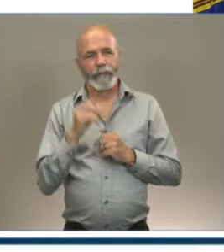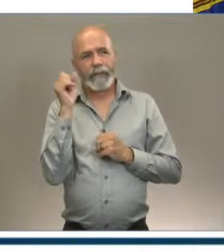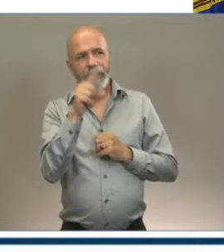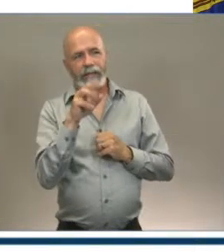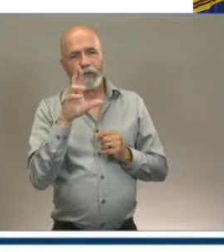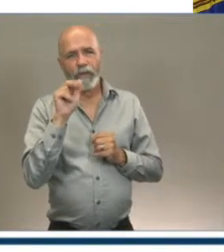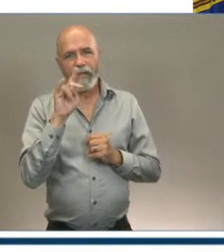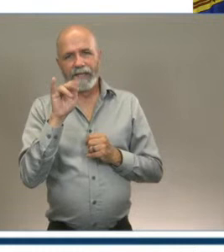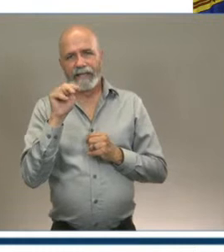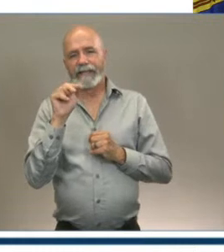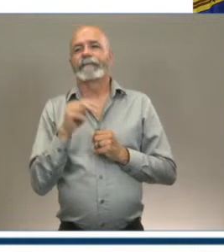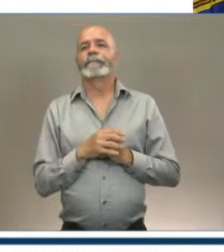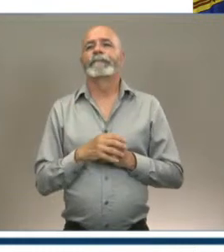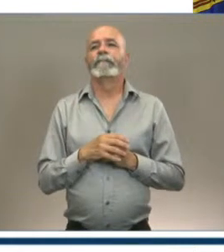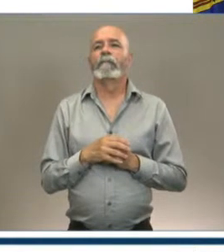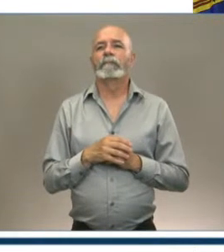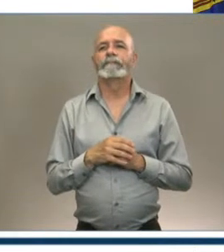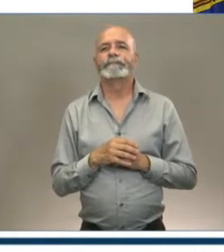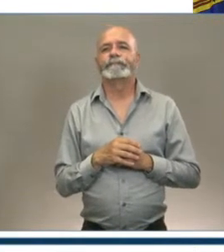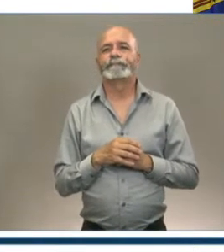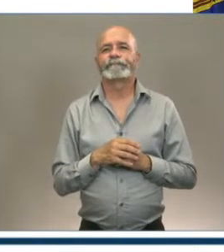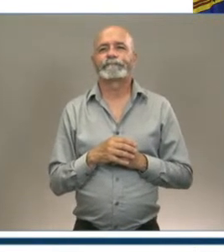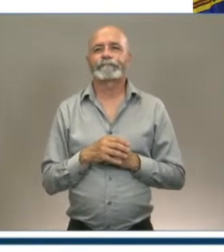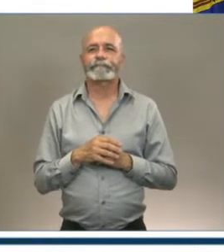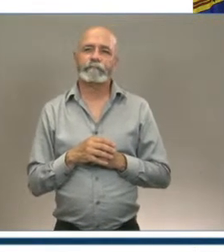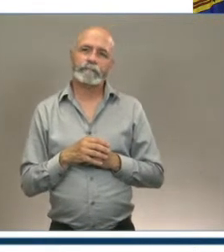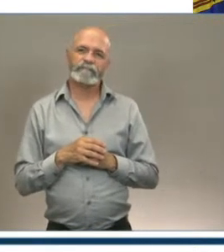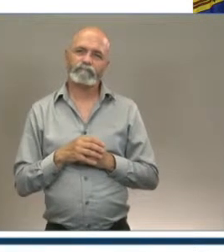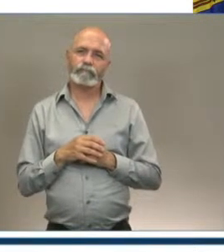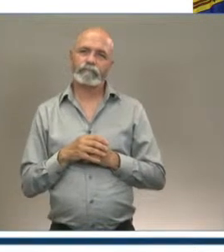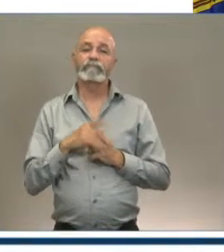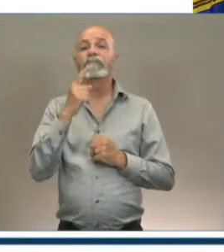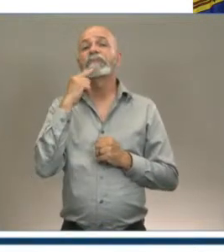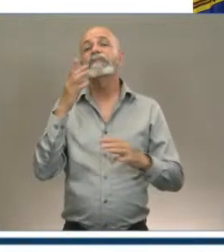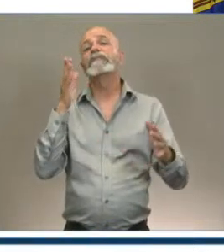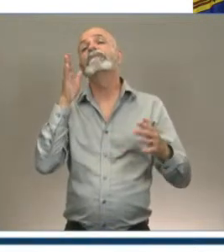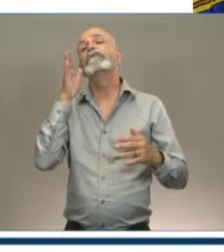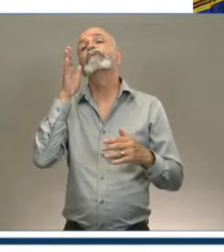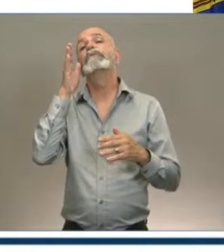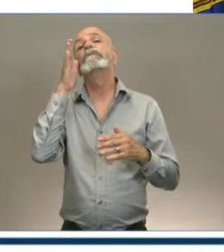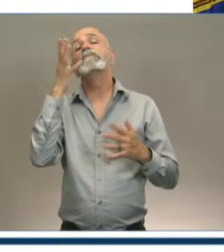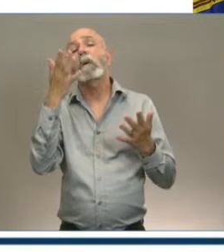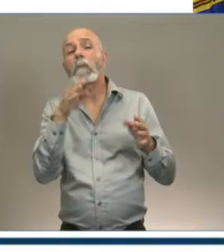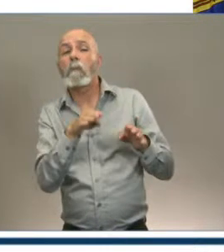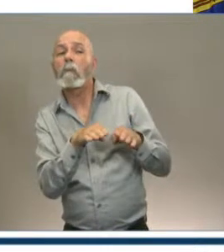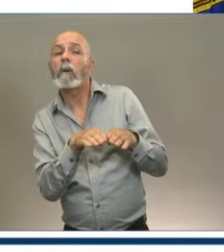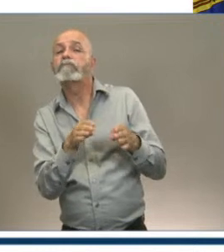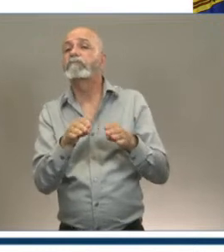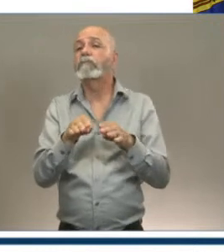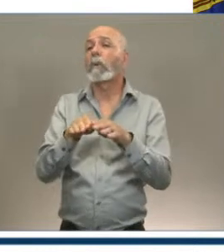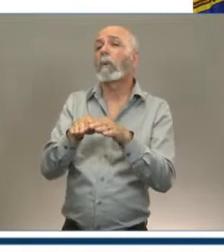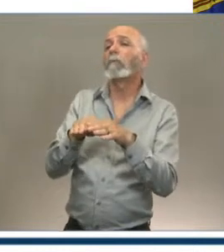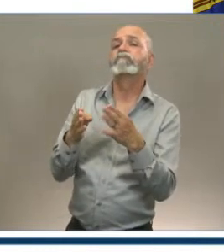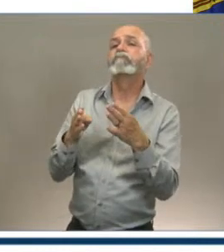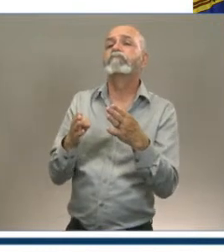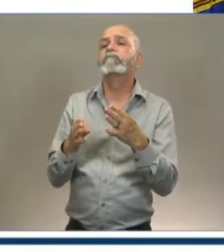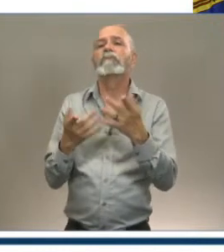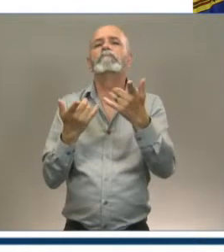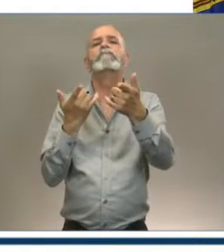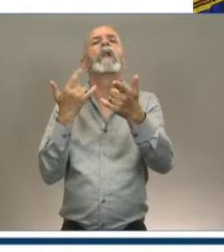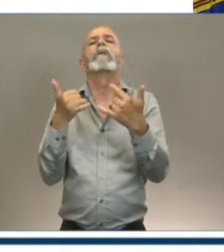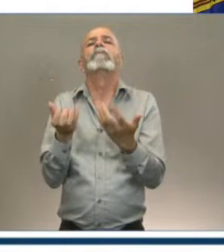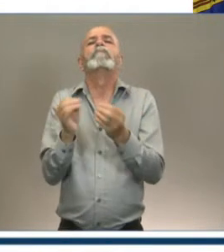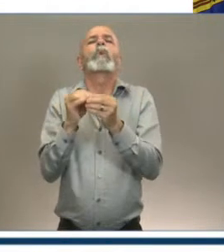more about our future reopening plans. You've said that something will be coming. I'm wondering what more details we might be able to